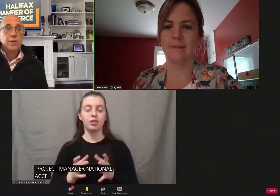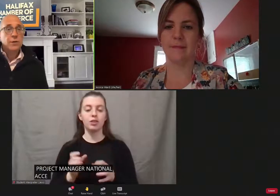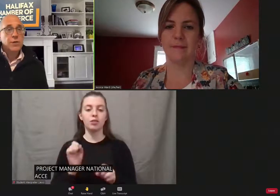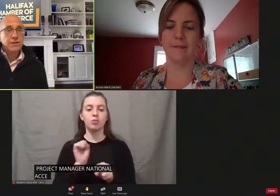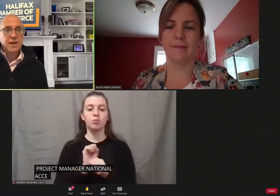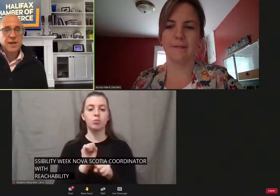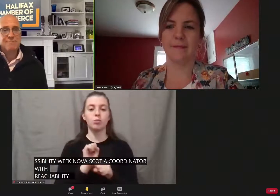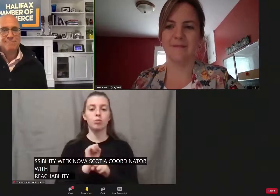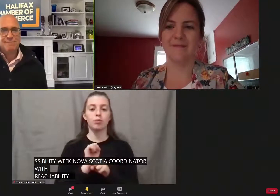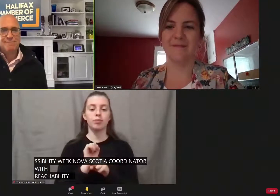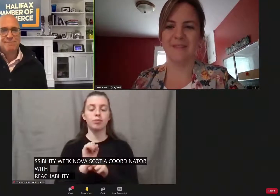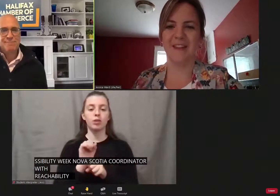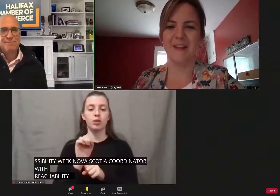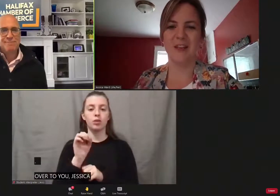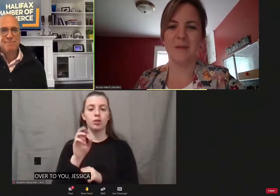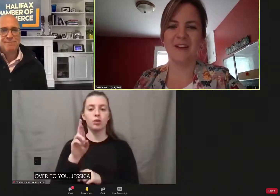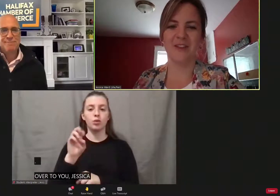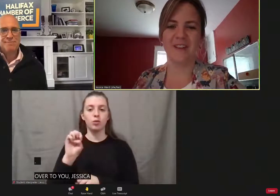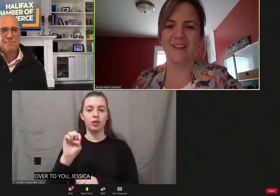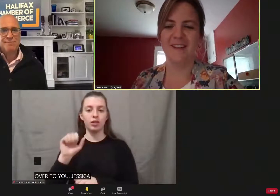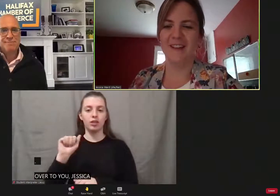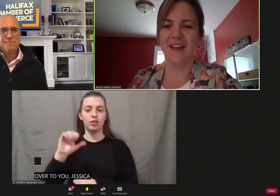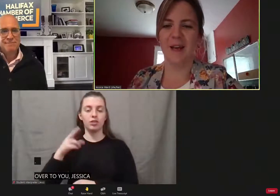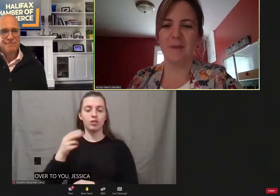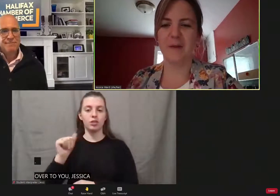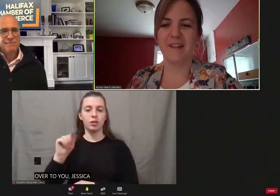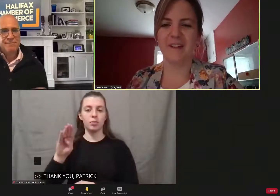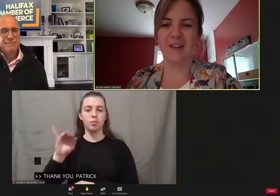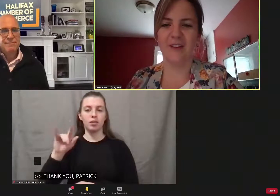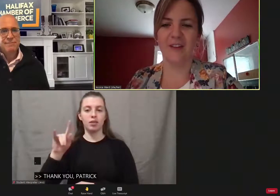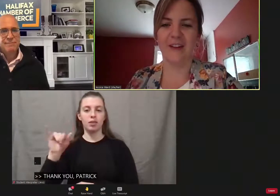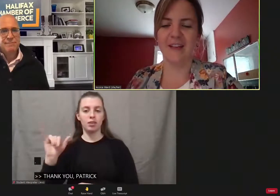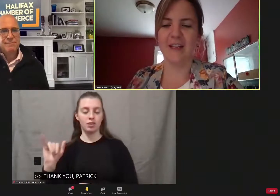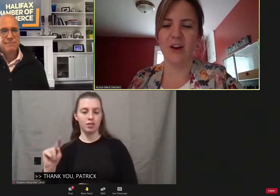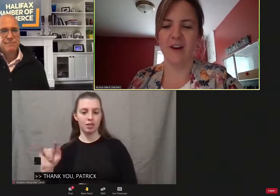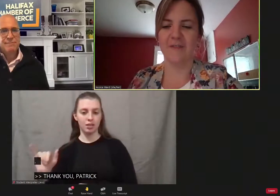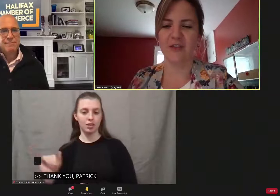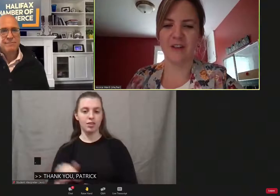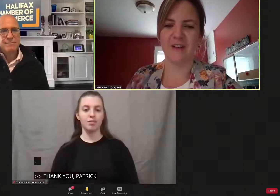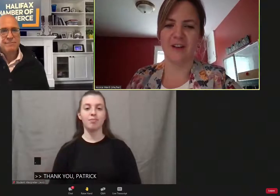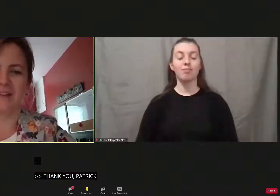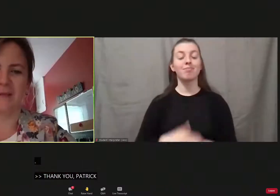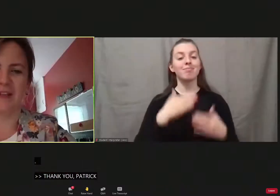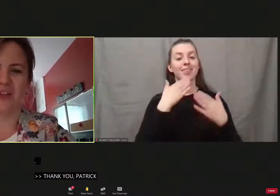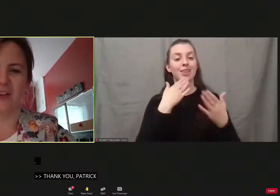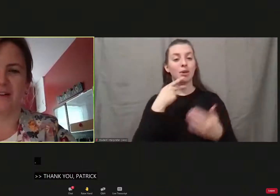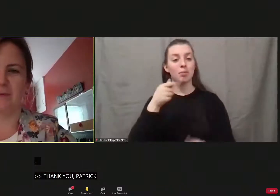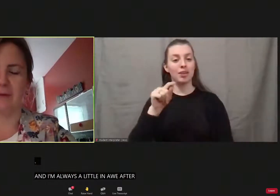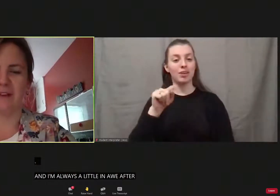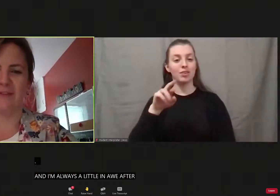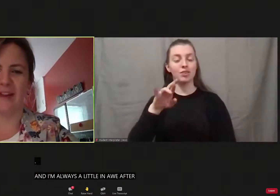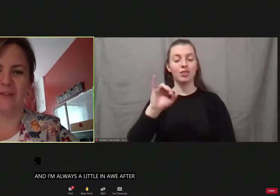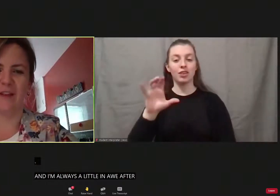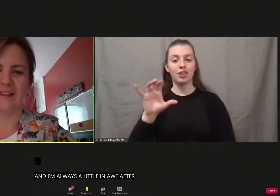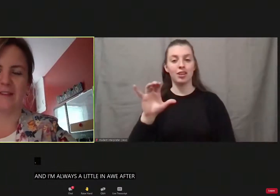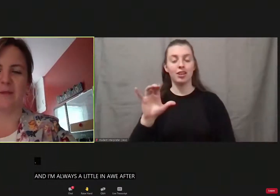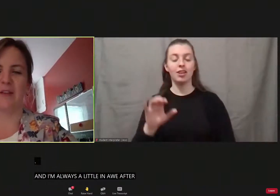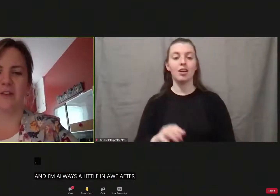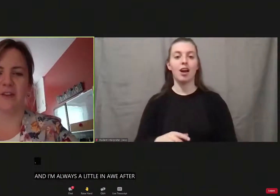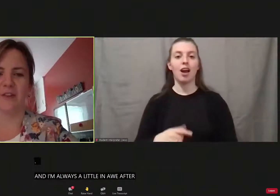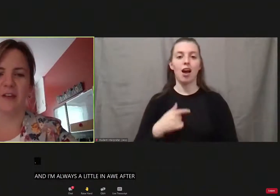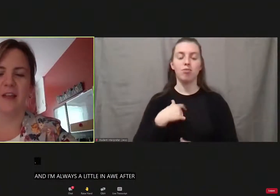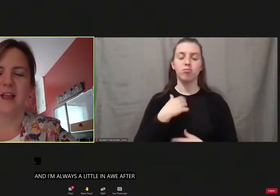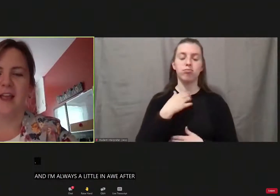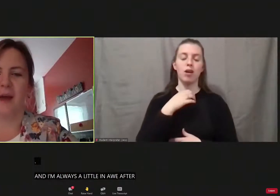Over to you, Jessica. Thank you, Patrick. And I'm always a little in awe after hearing Dawn speak. She knows I'm a big fan of the